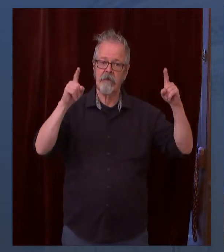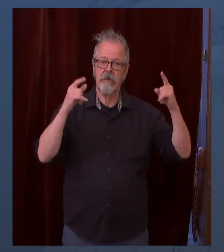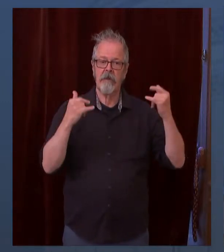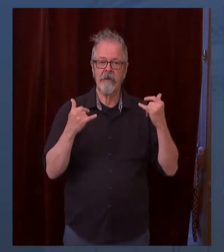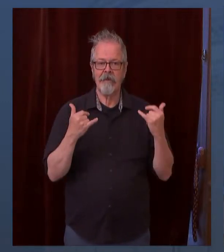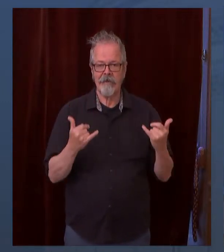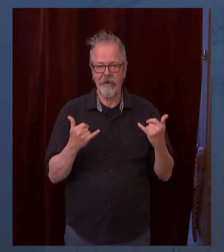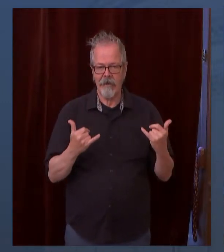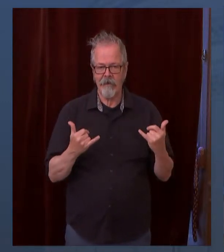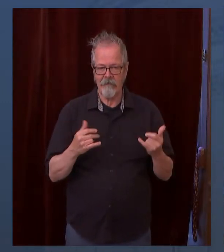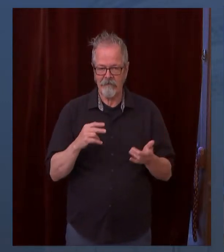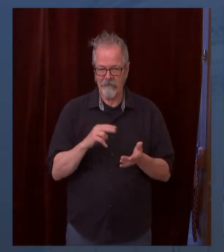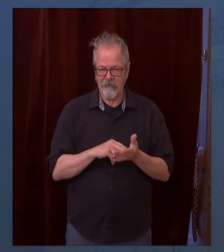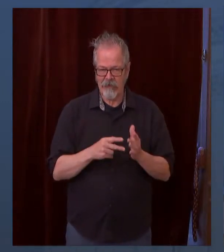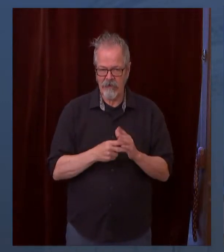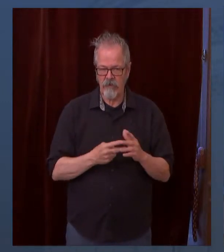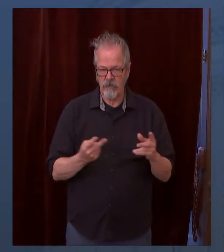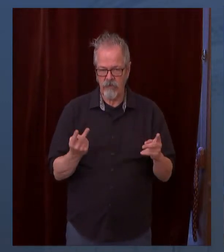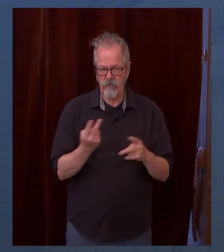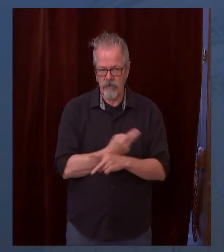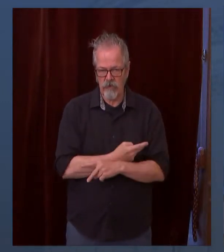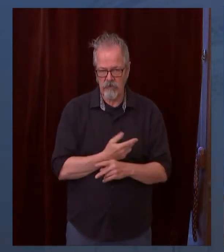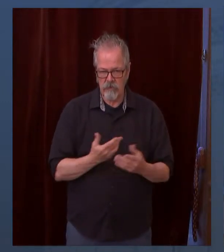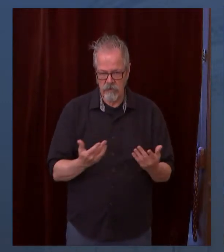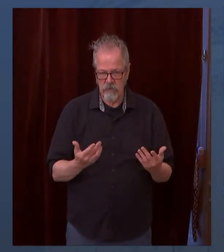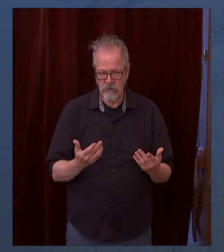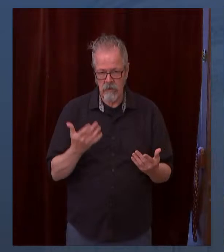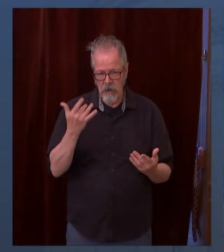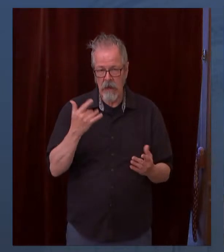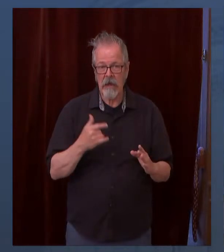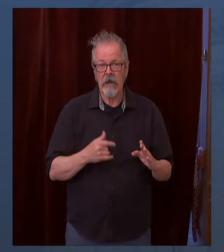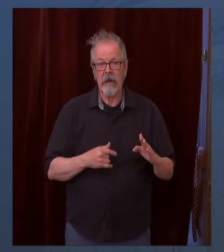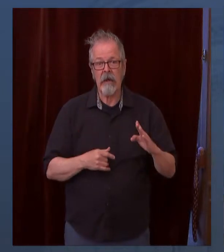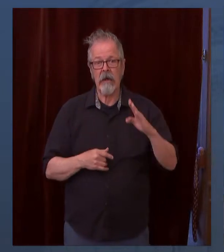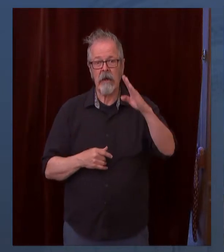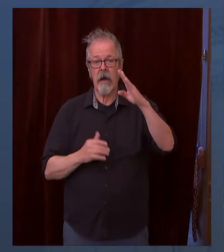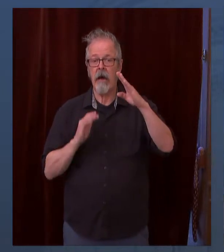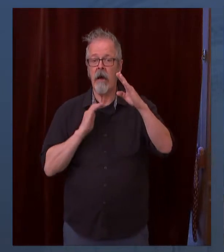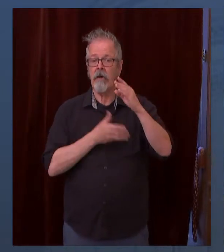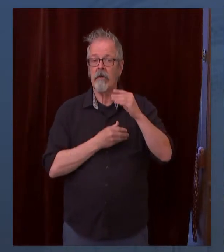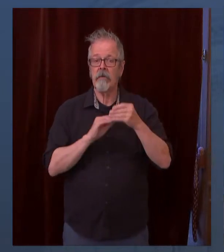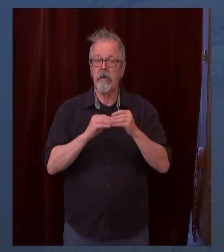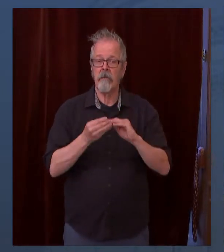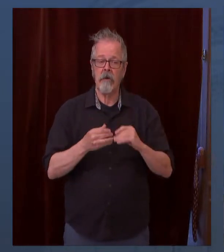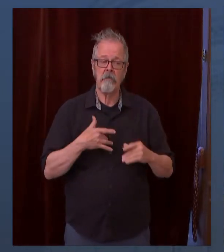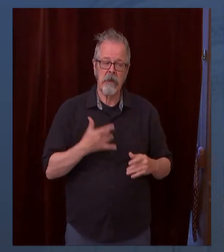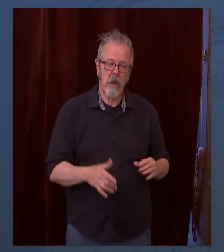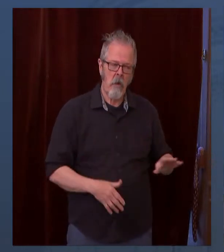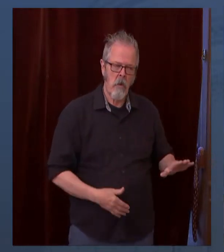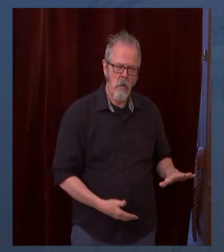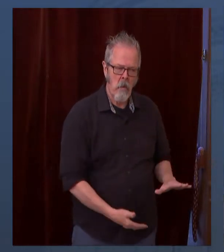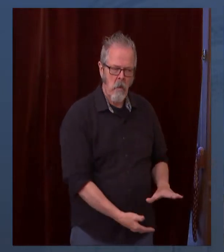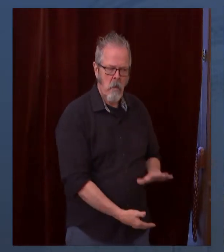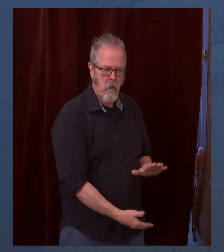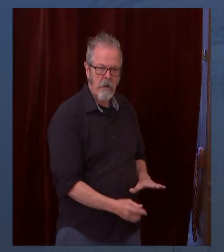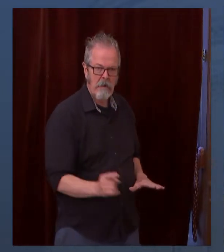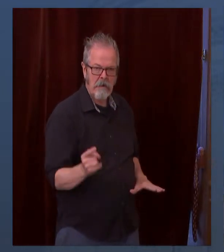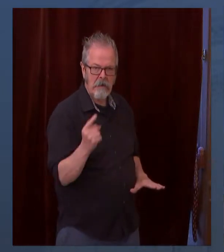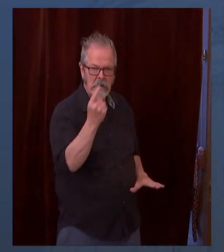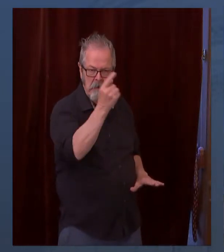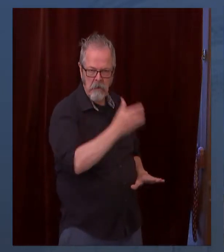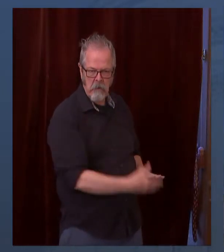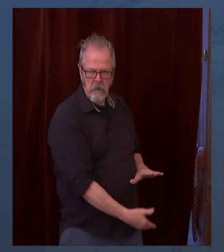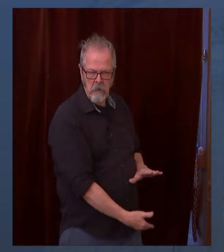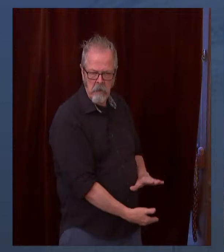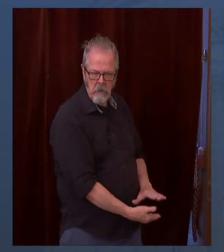saving people's lives, reducing transmission rates, doing the responsible things that have prevented people from